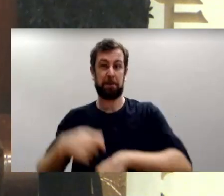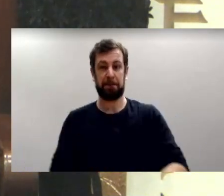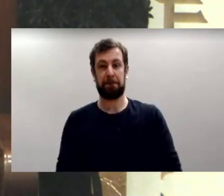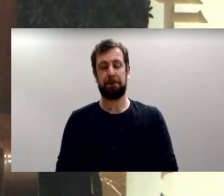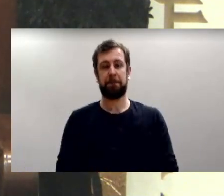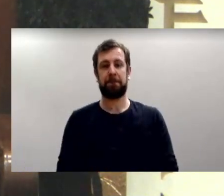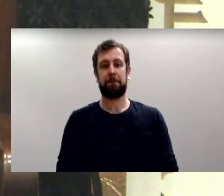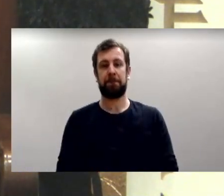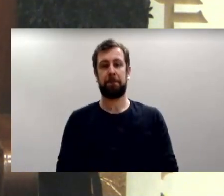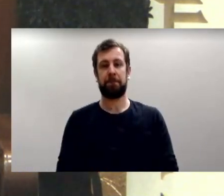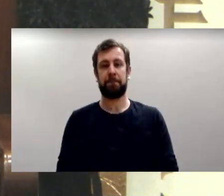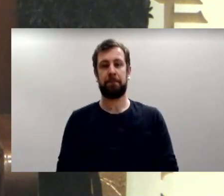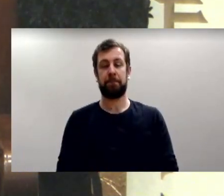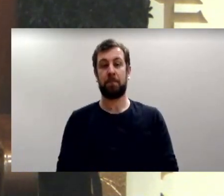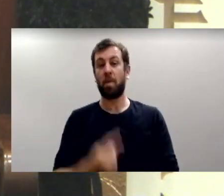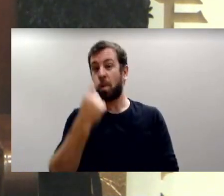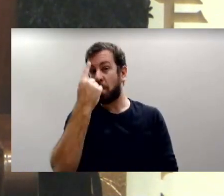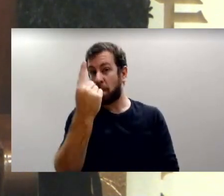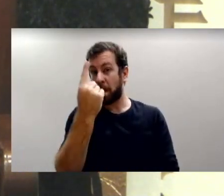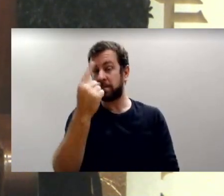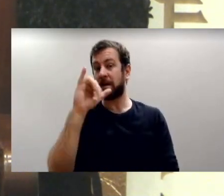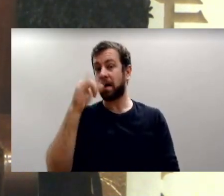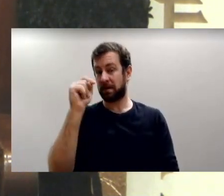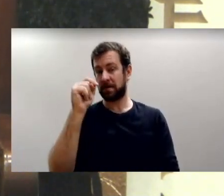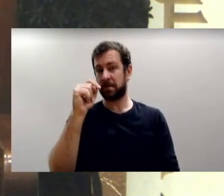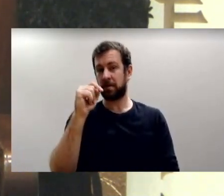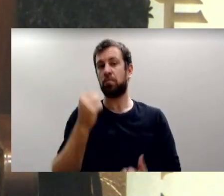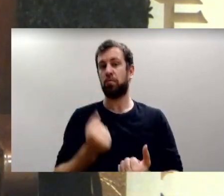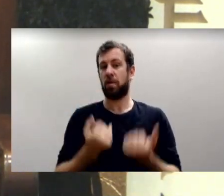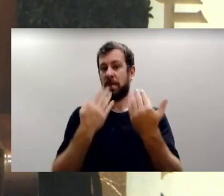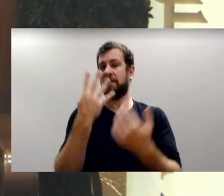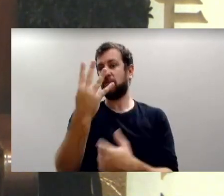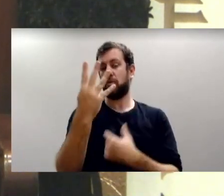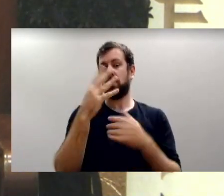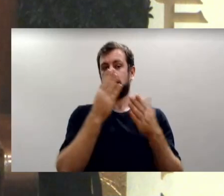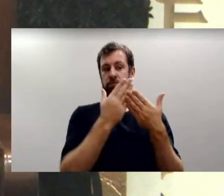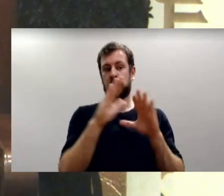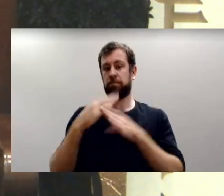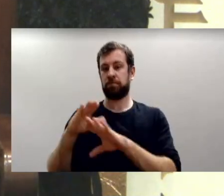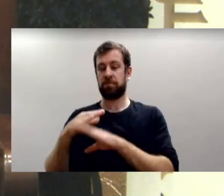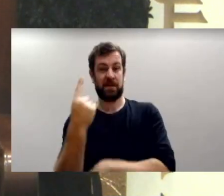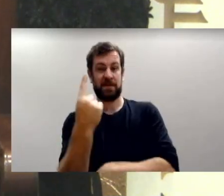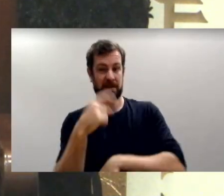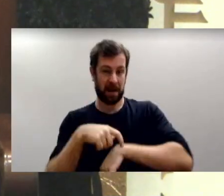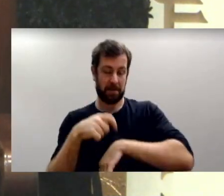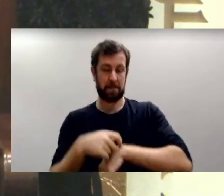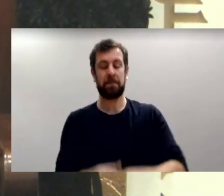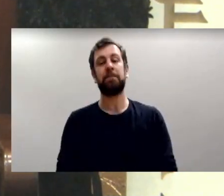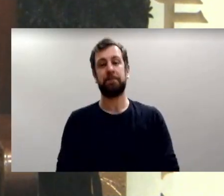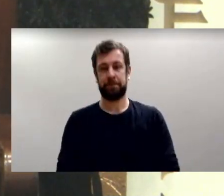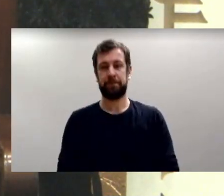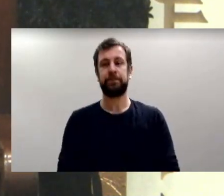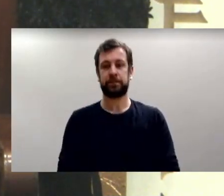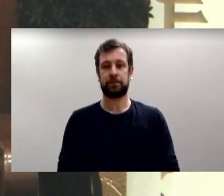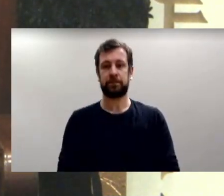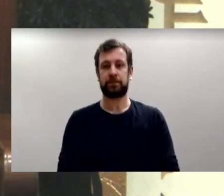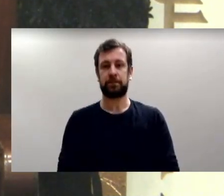Only one ayat actually gives 4 segments of the time. But there is not a single ayat in Quran.